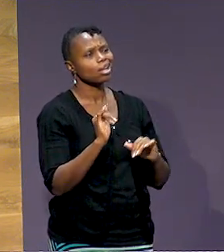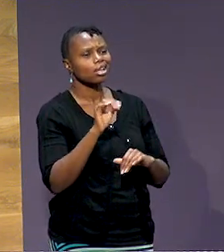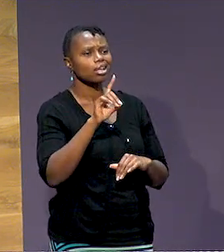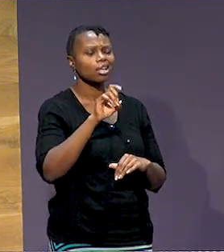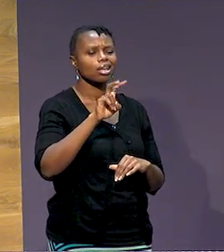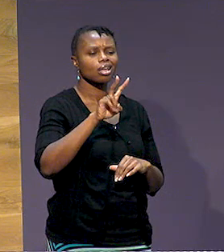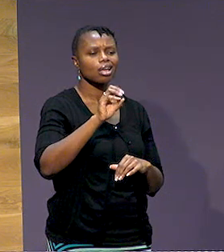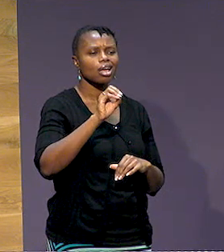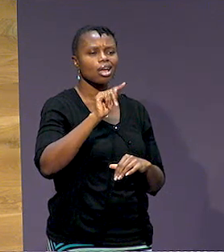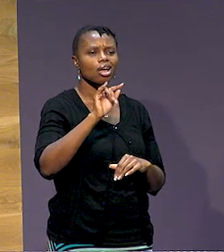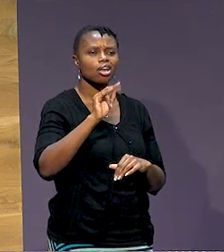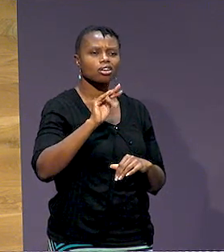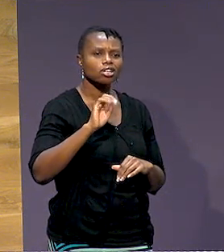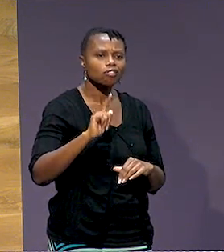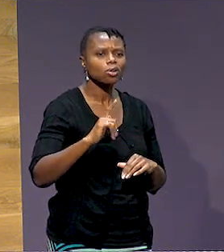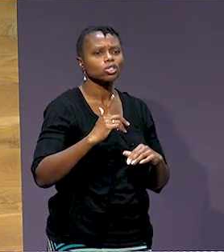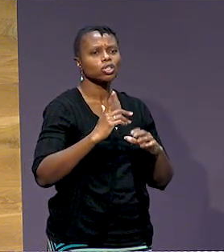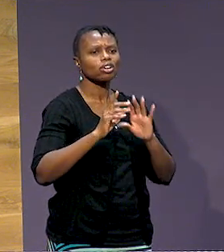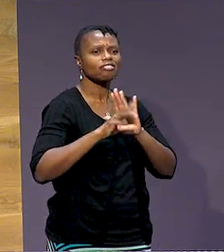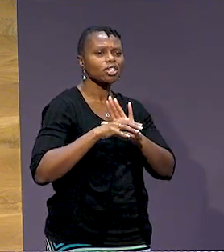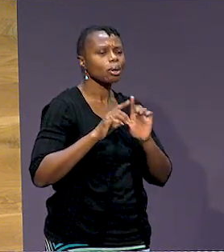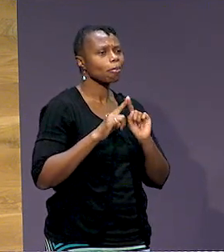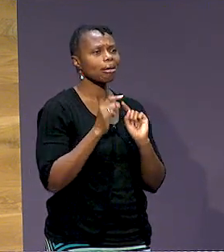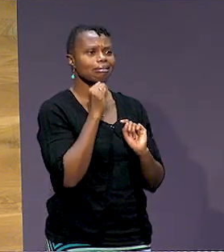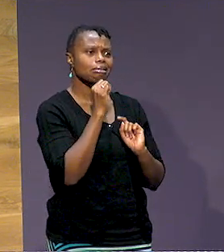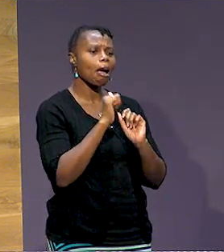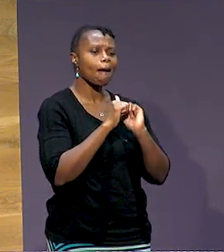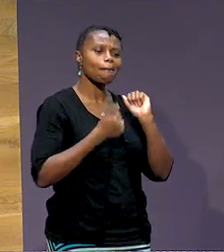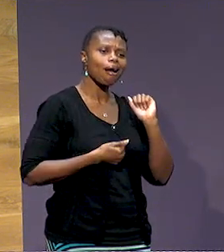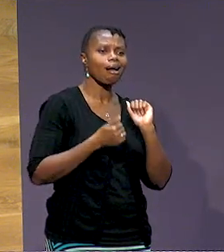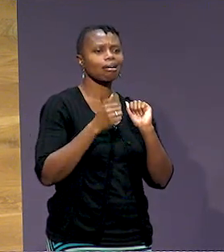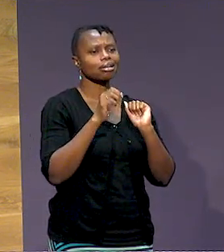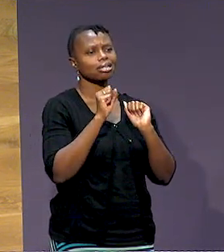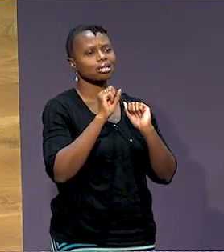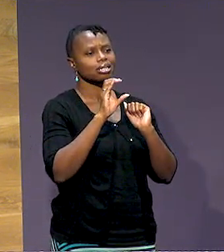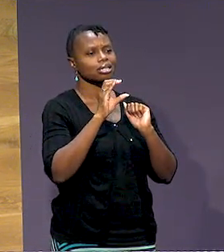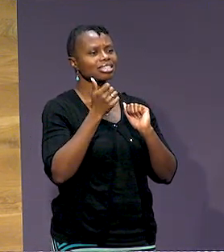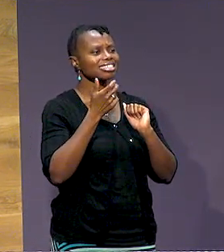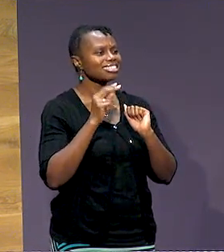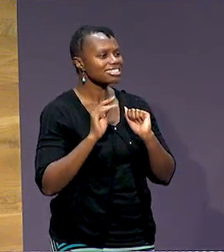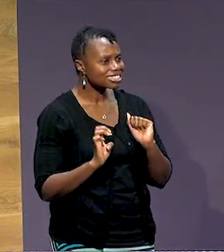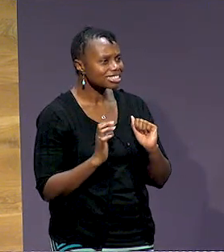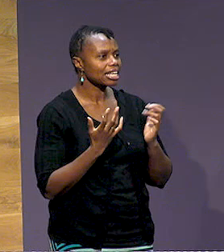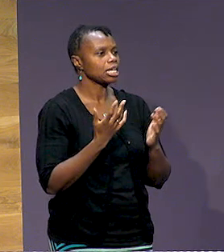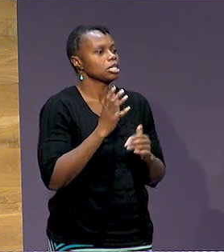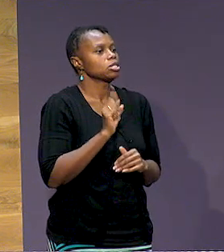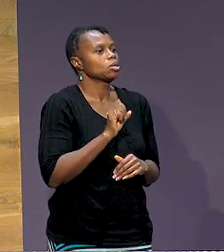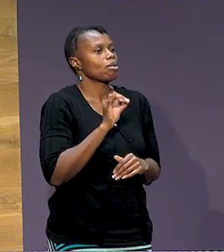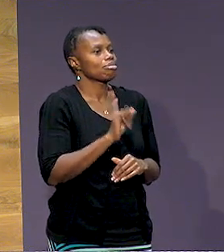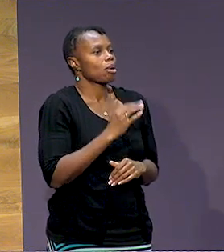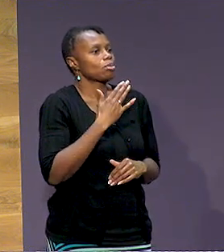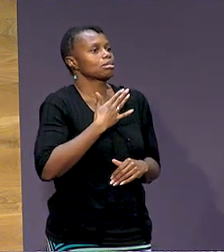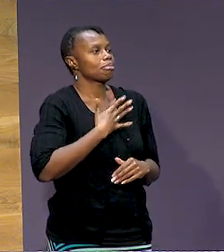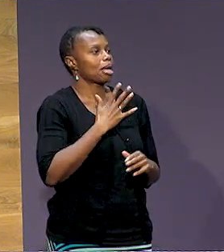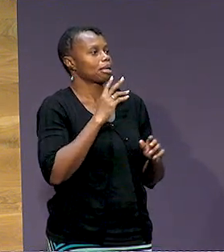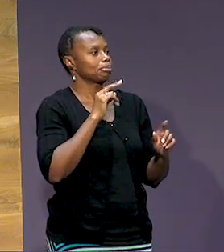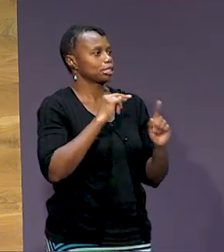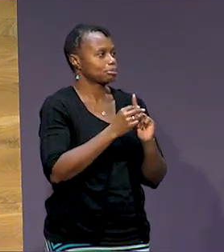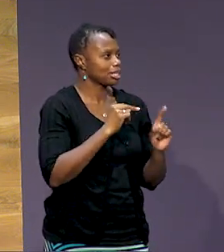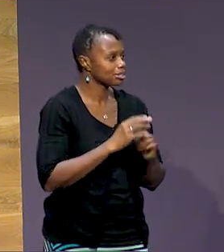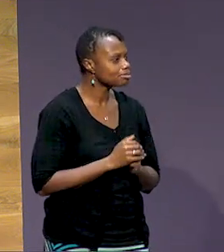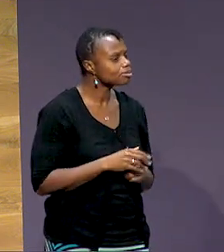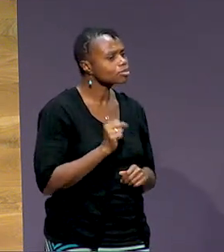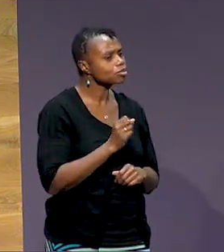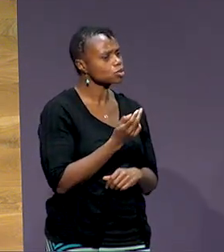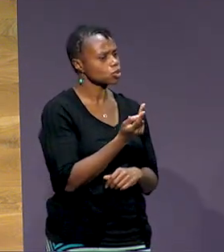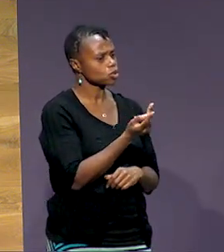behind the scenes type videos. And so that's kind of was the inspiration for taking the family vlog in that direction. So both you and